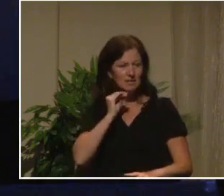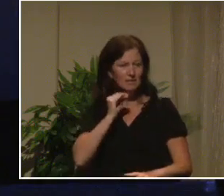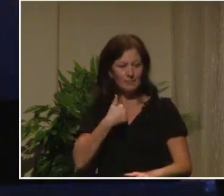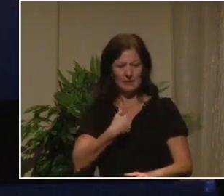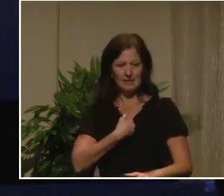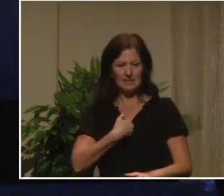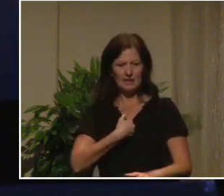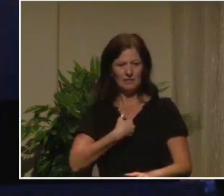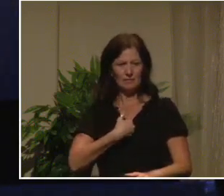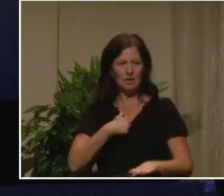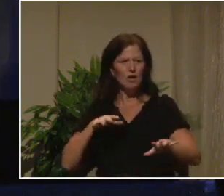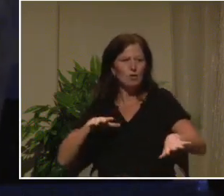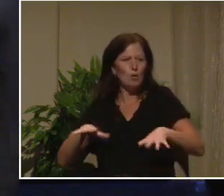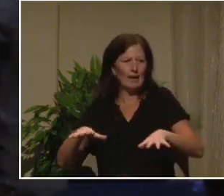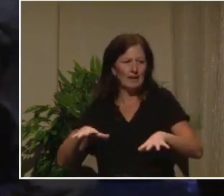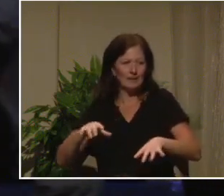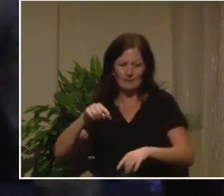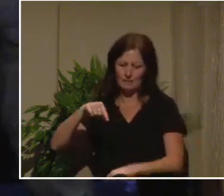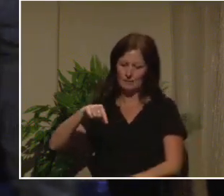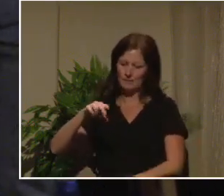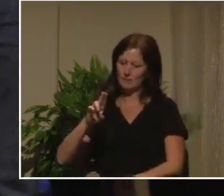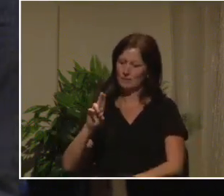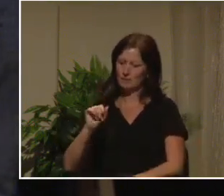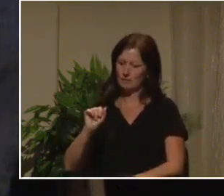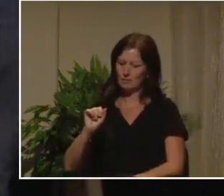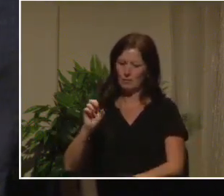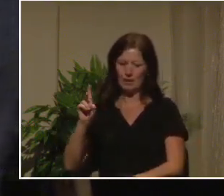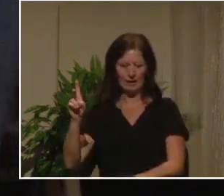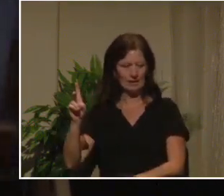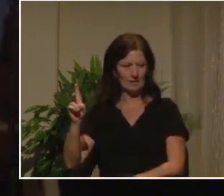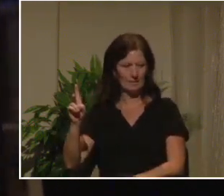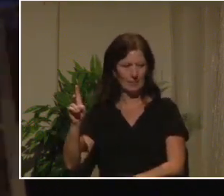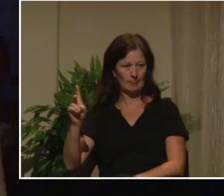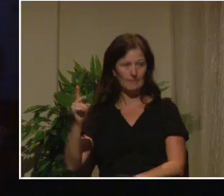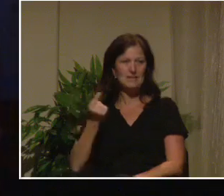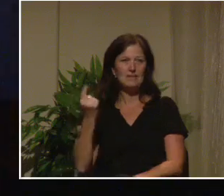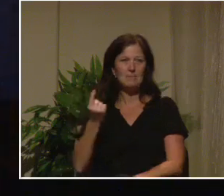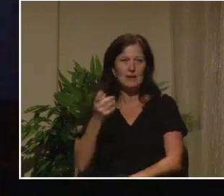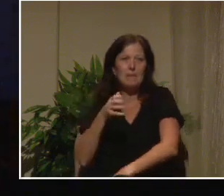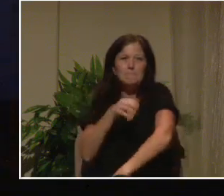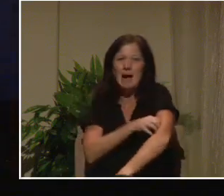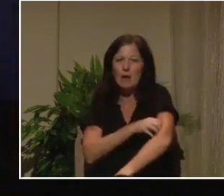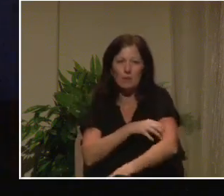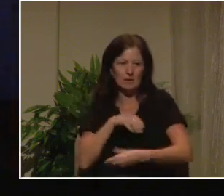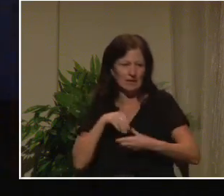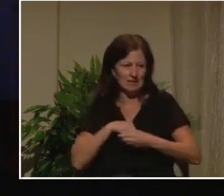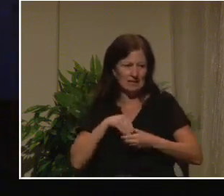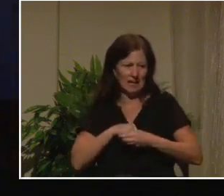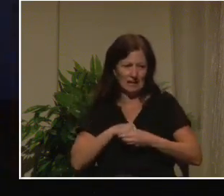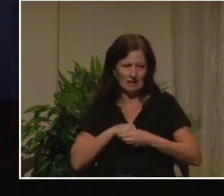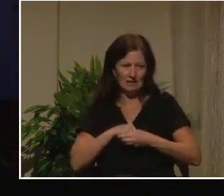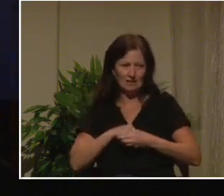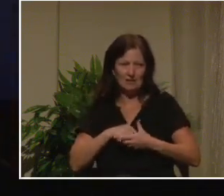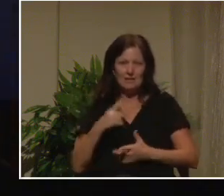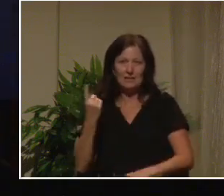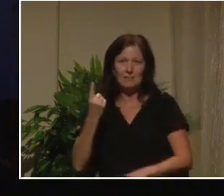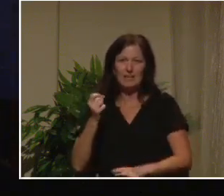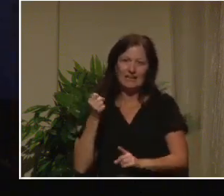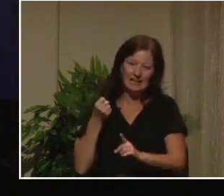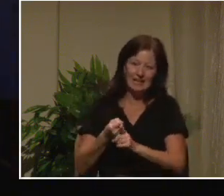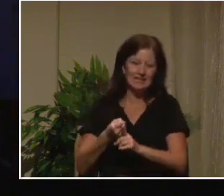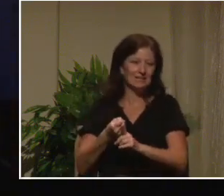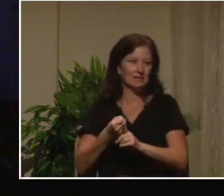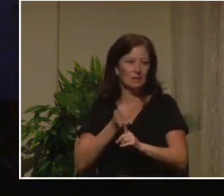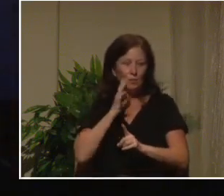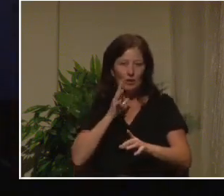by that is this, that when a power, something more massive than another thing falls on it or hits it, it causes